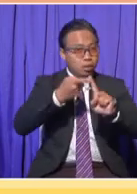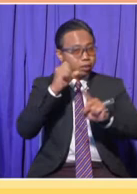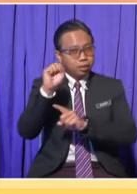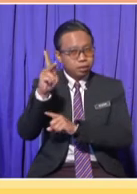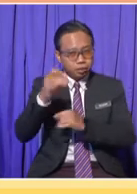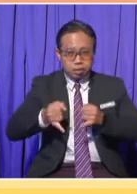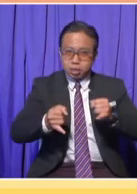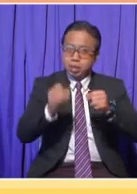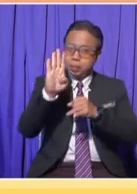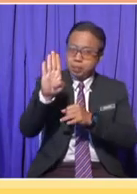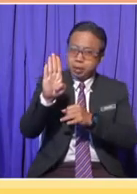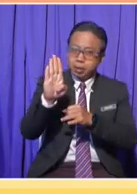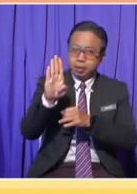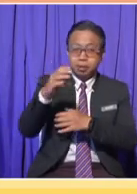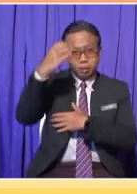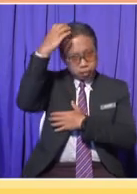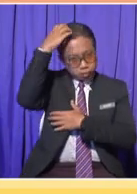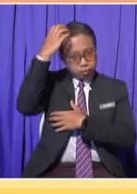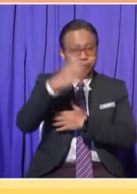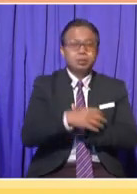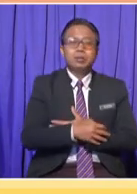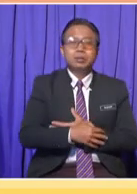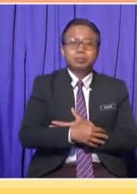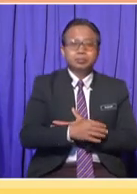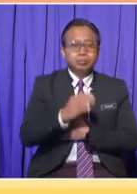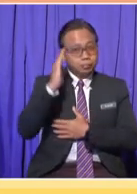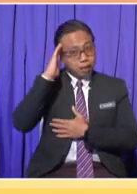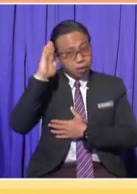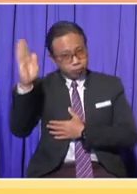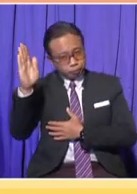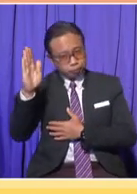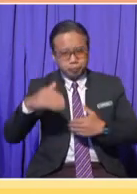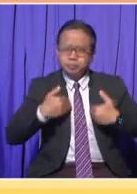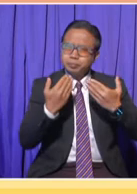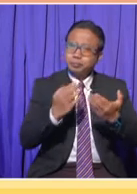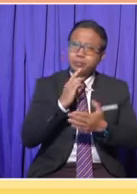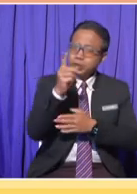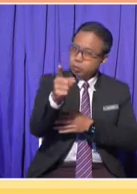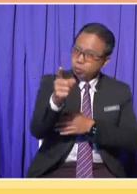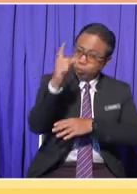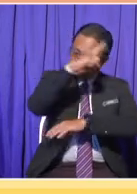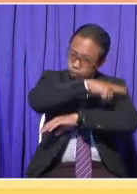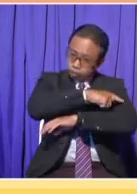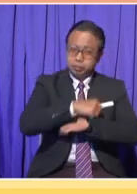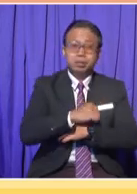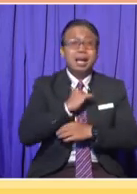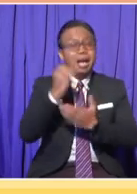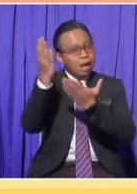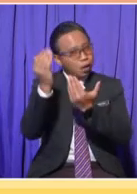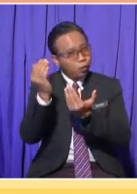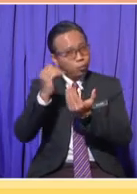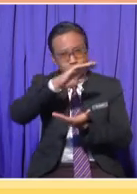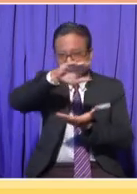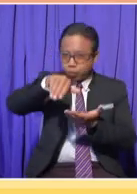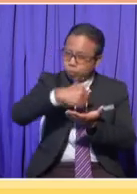SK Jalan 4 Bandar Baru Bangi, Selangor. Hello, how is everyone today? I hope you are